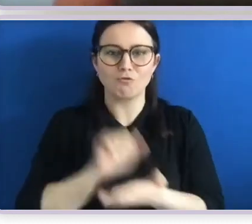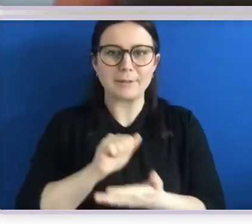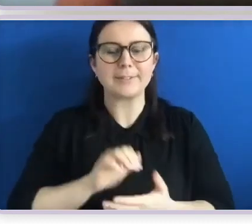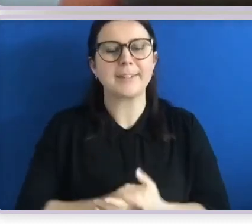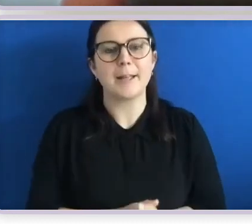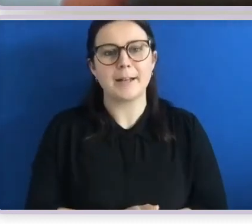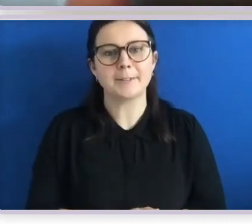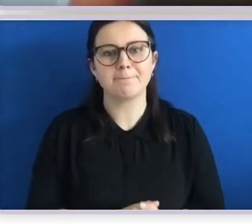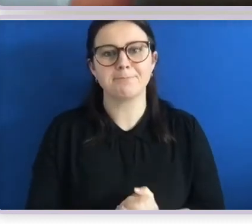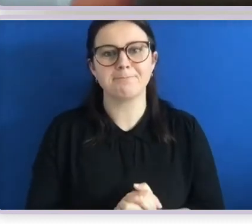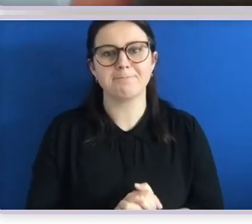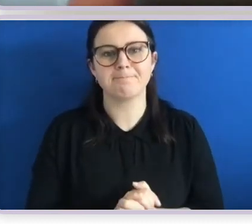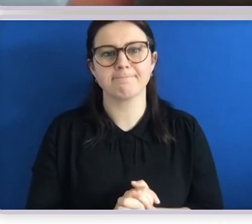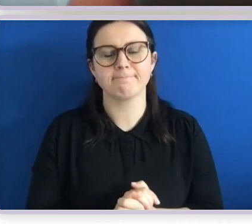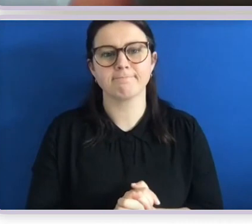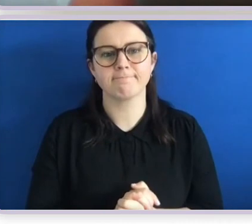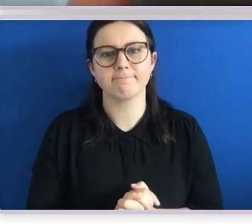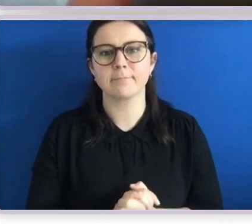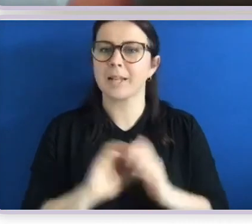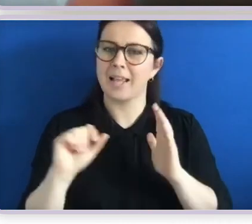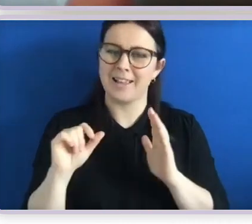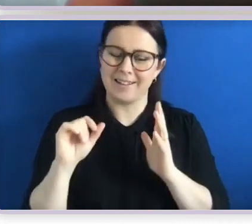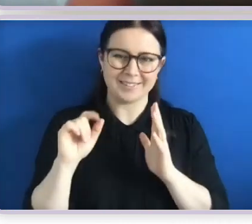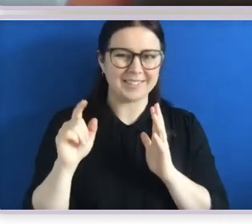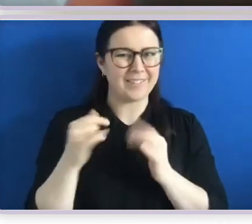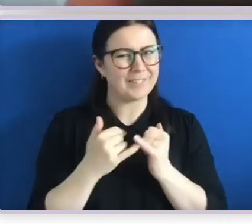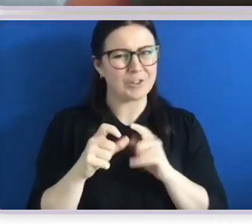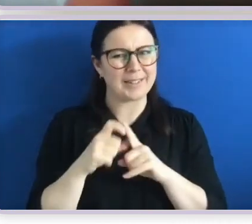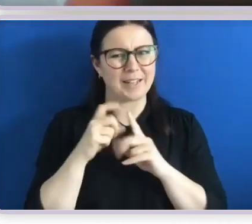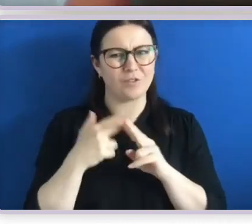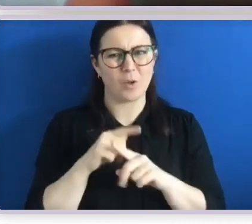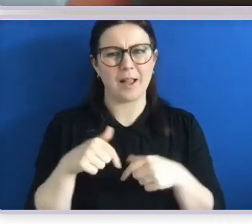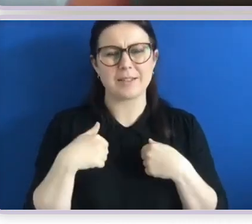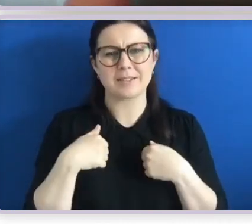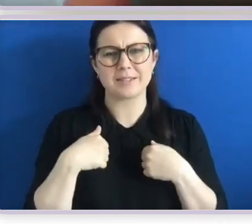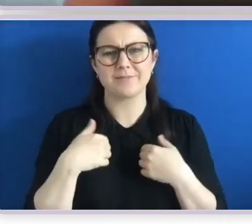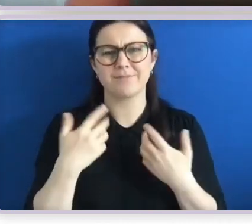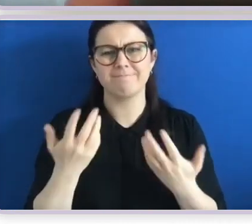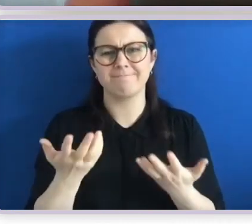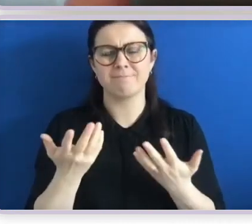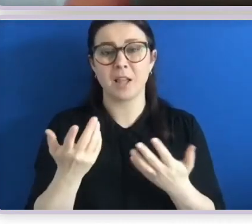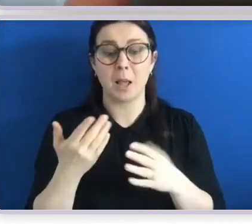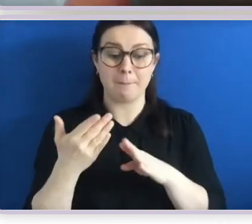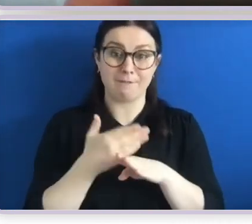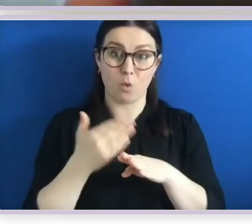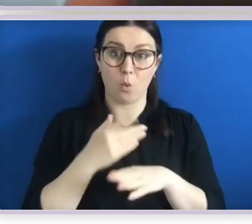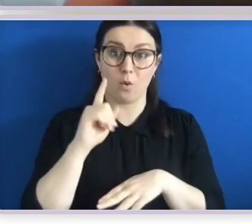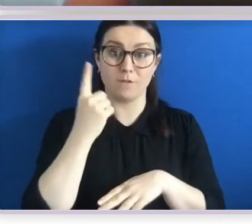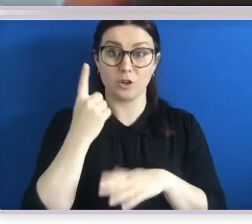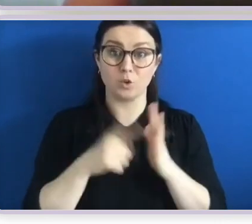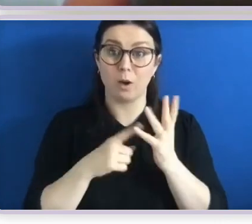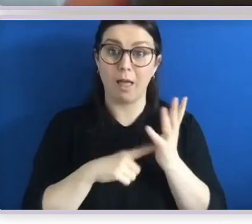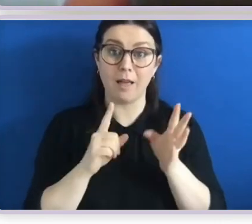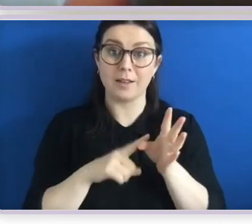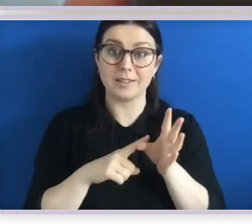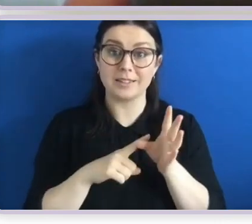it's tricky for us. So before, like I said, before 1 July, if we're told